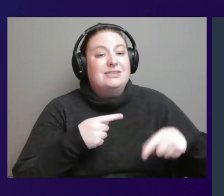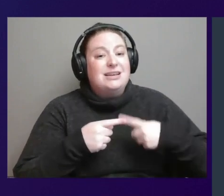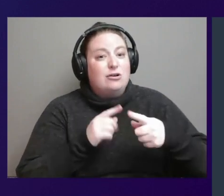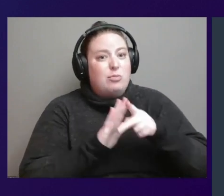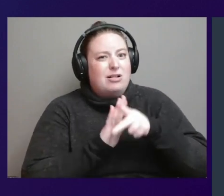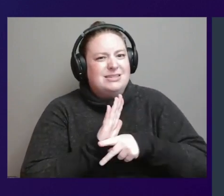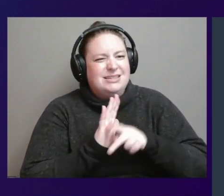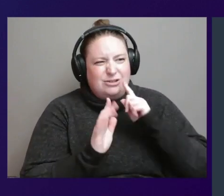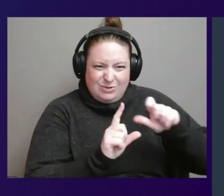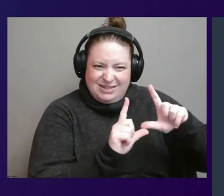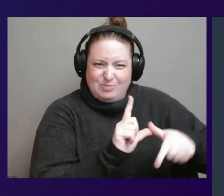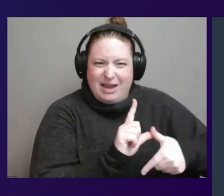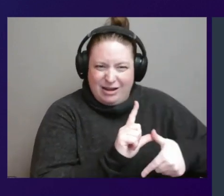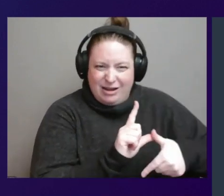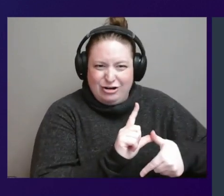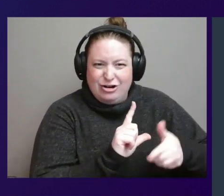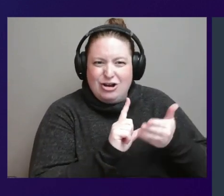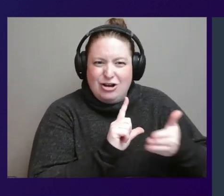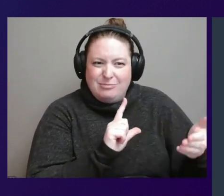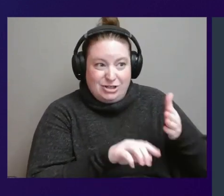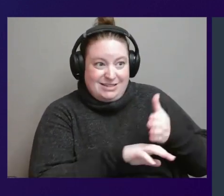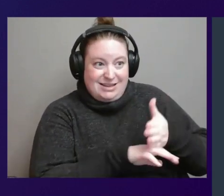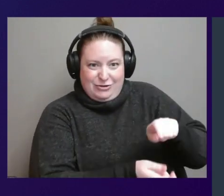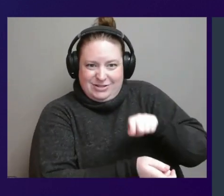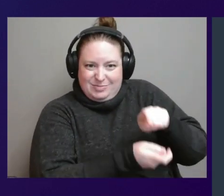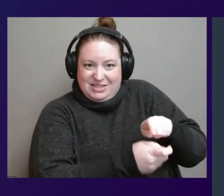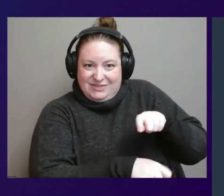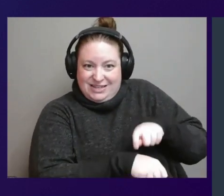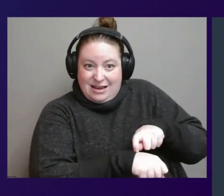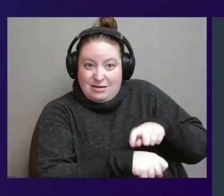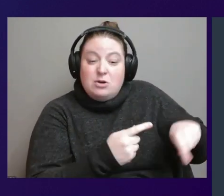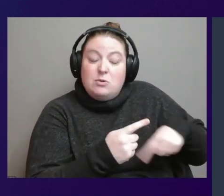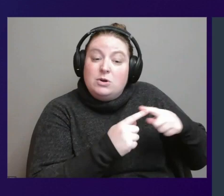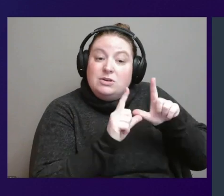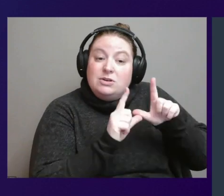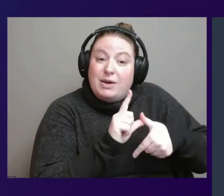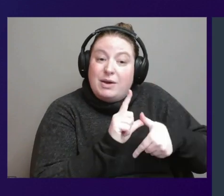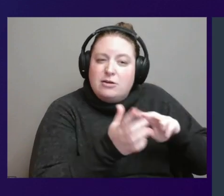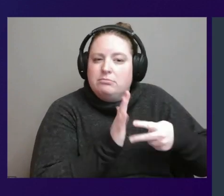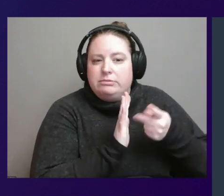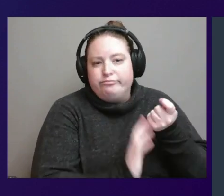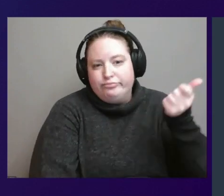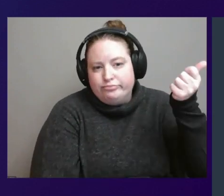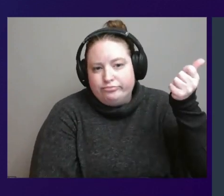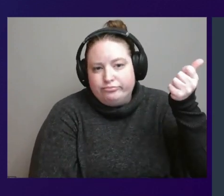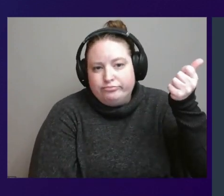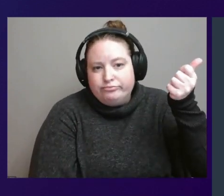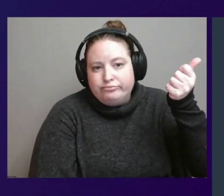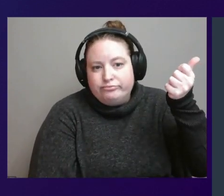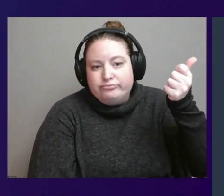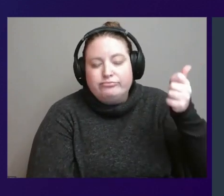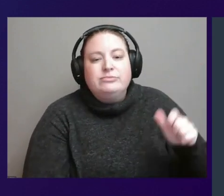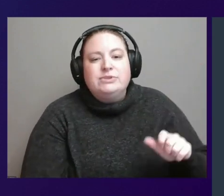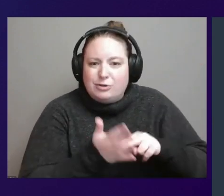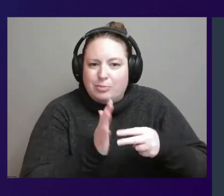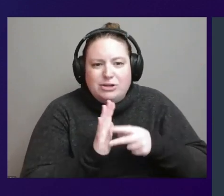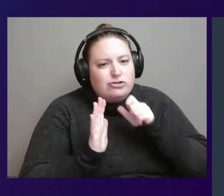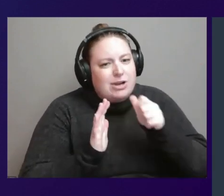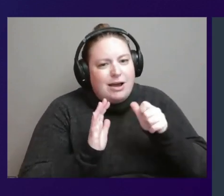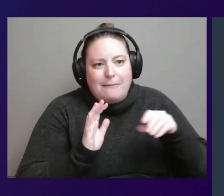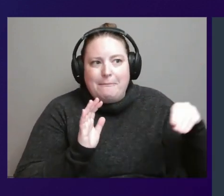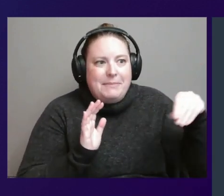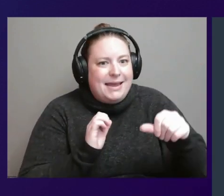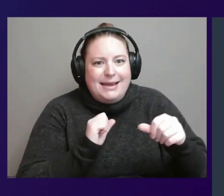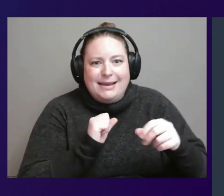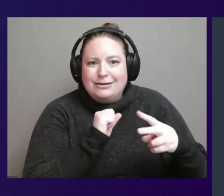some defined period of time. When you expire an object, you delete it. It's a great way to make sure that you're not paying to store data that no longer